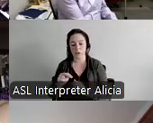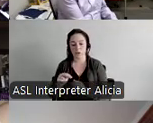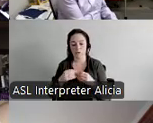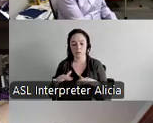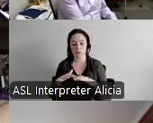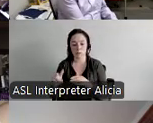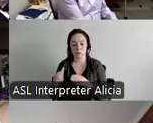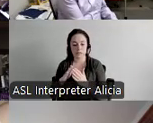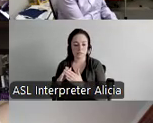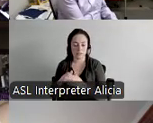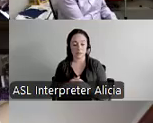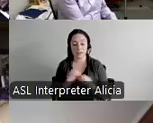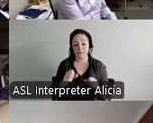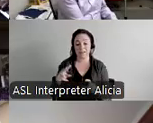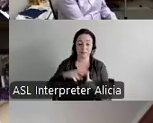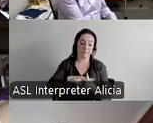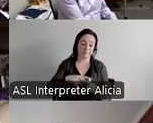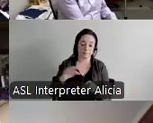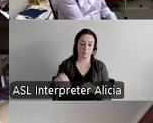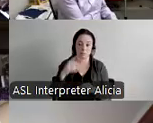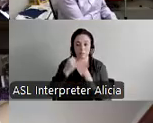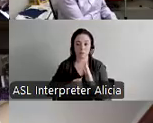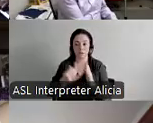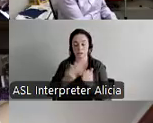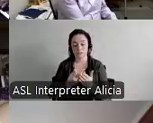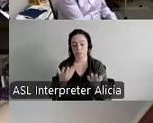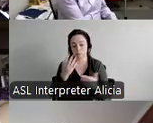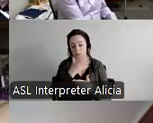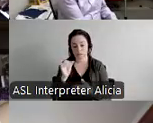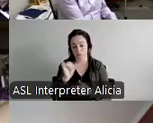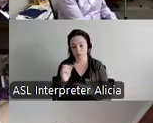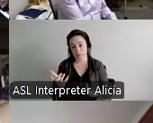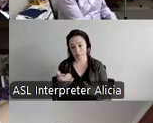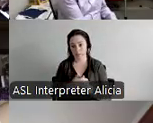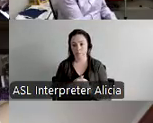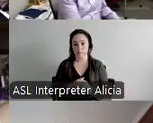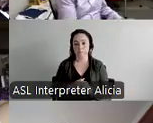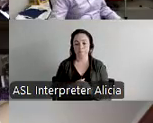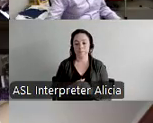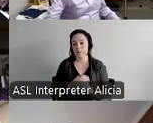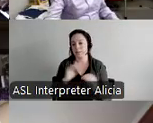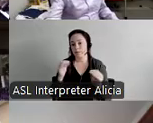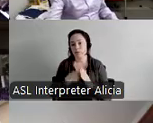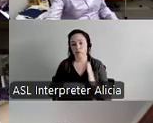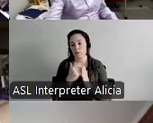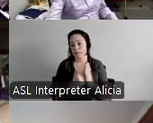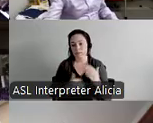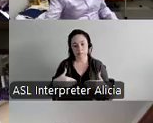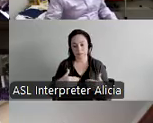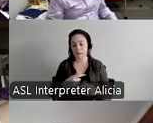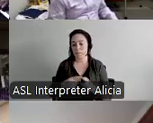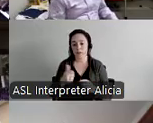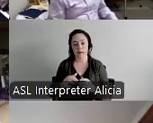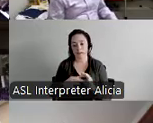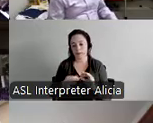could we use Percent for the Arts funding for that? What would that look like? Again, I don't have an estimate on that yet, but any